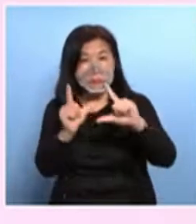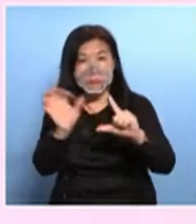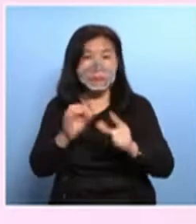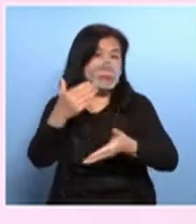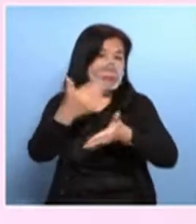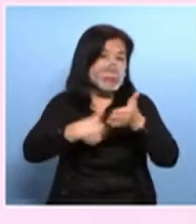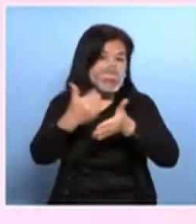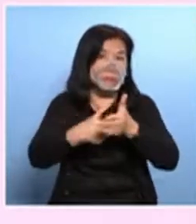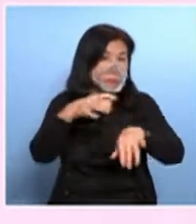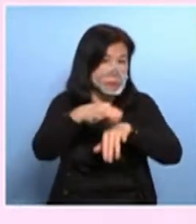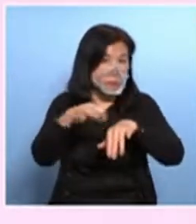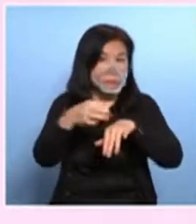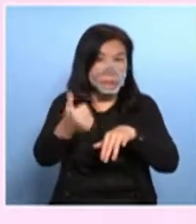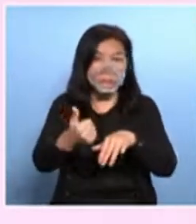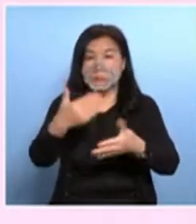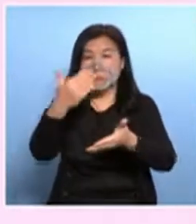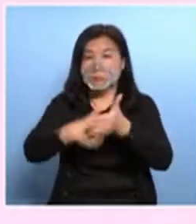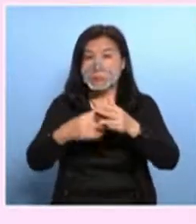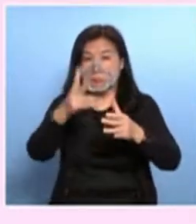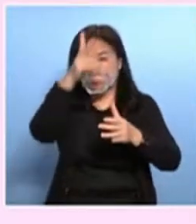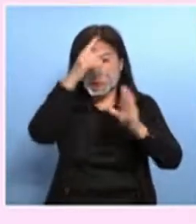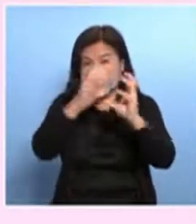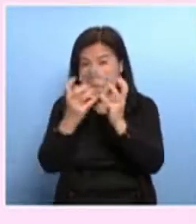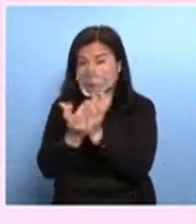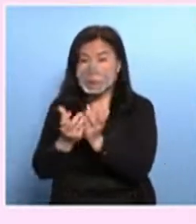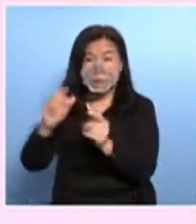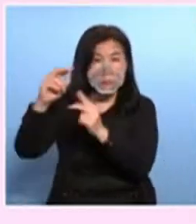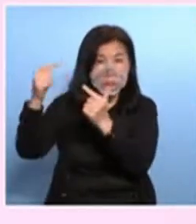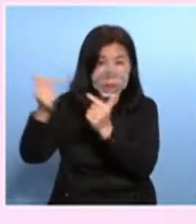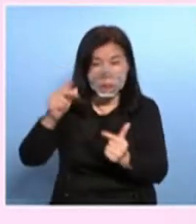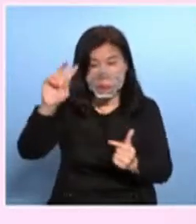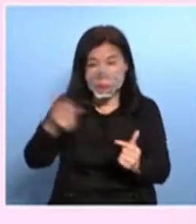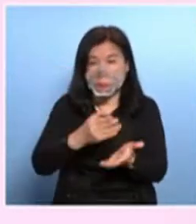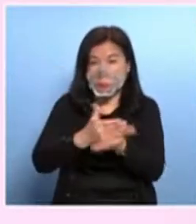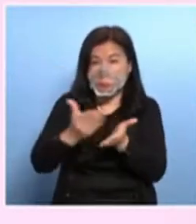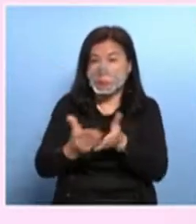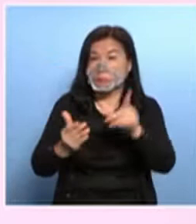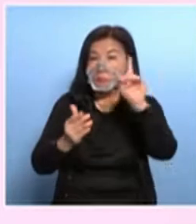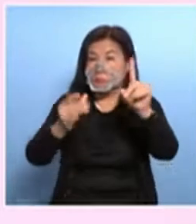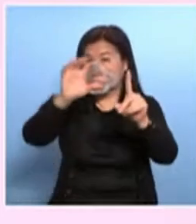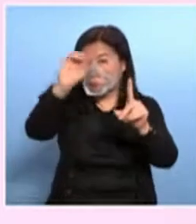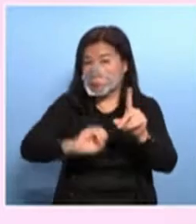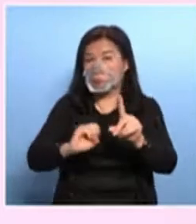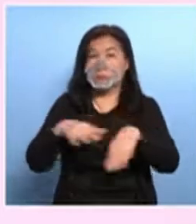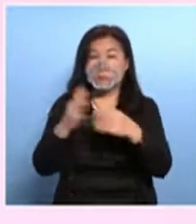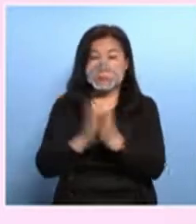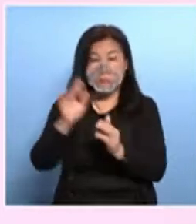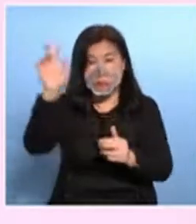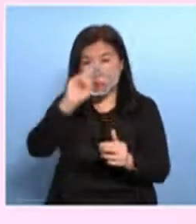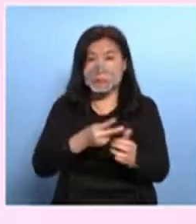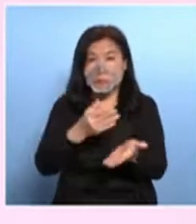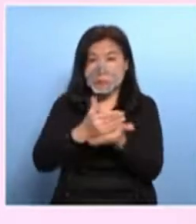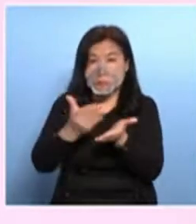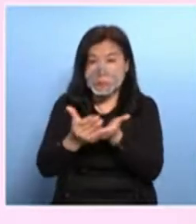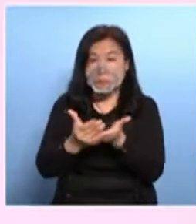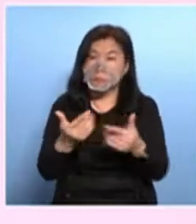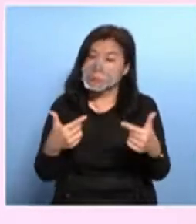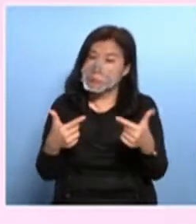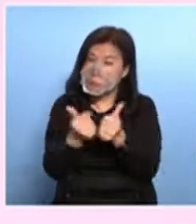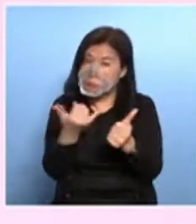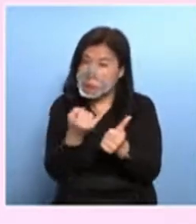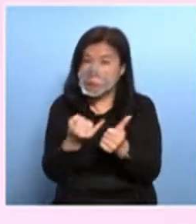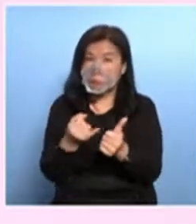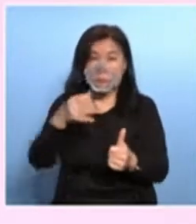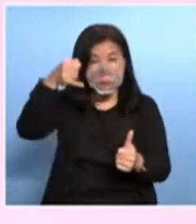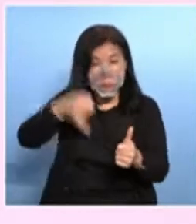were required to cut recurrent expenditure by 1% without affecting livelihood-related spending. Given the lasting effects